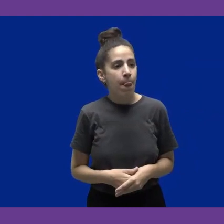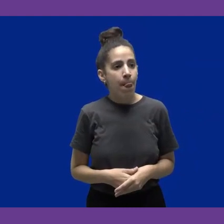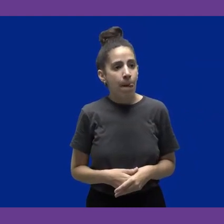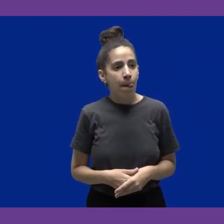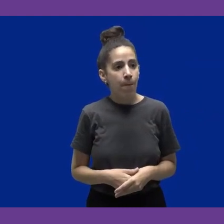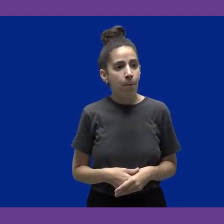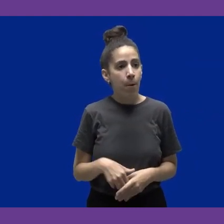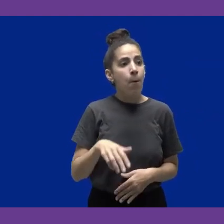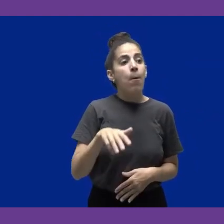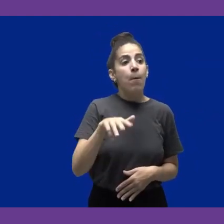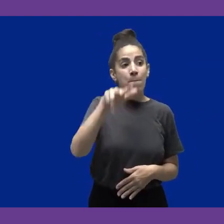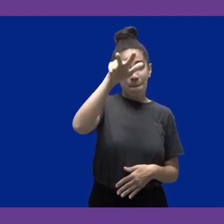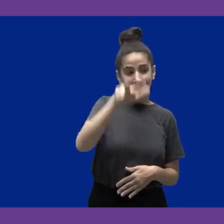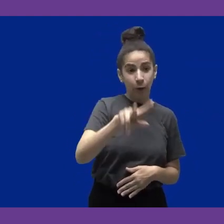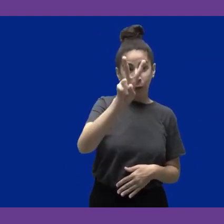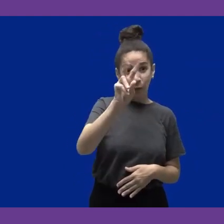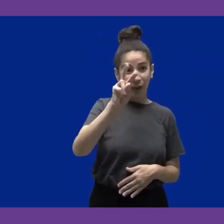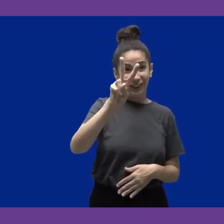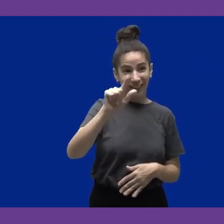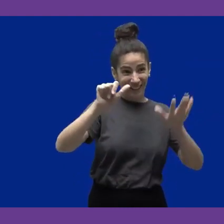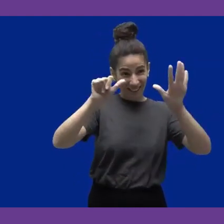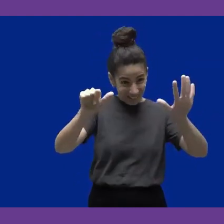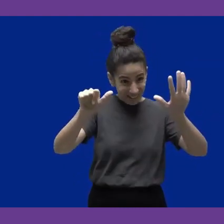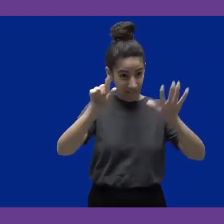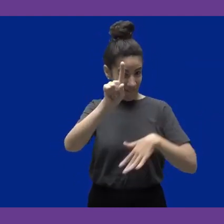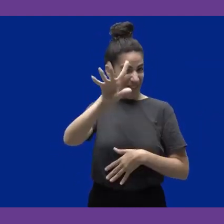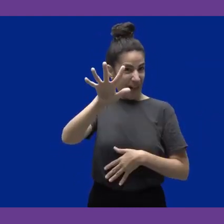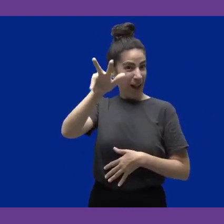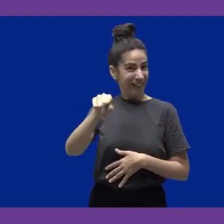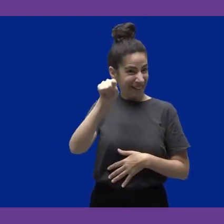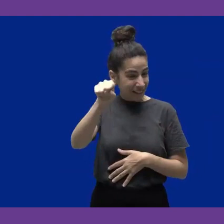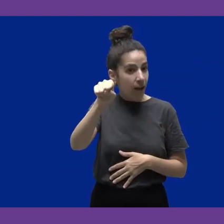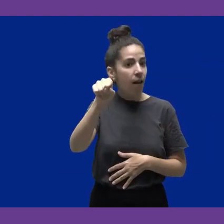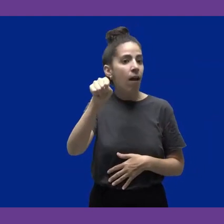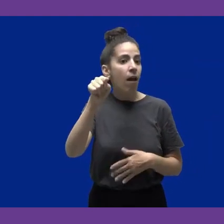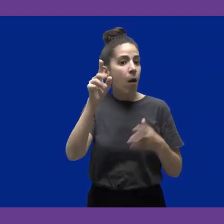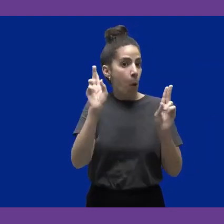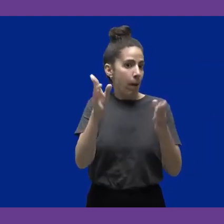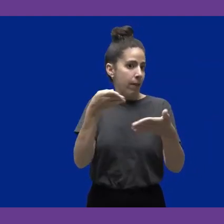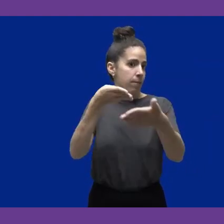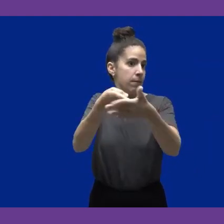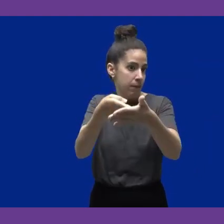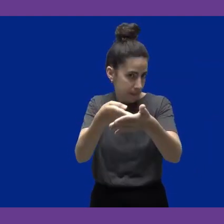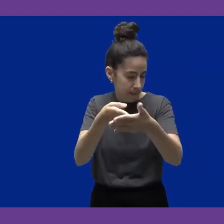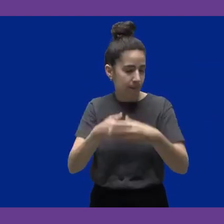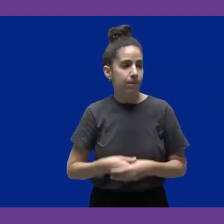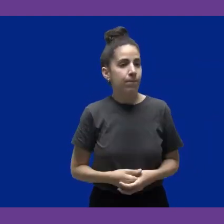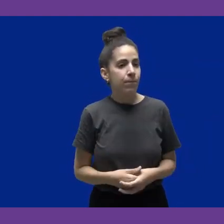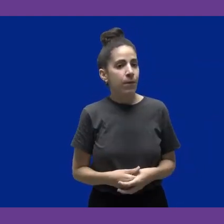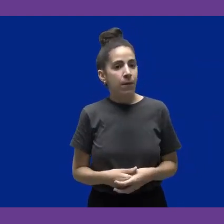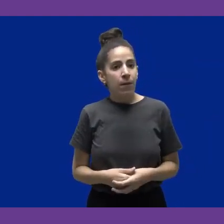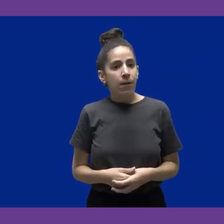has the prenormative works have already been developed. They are already in first draft